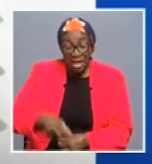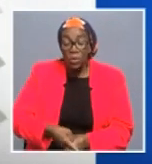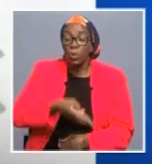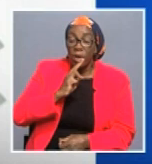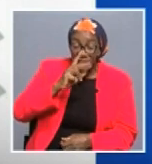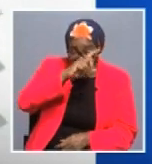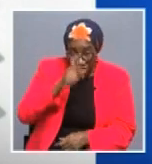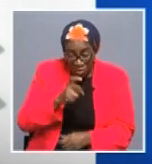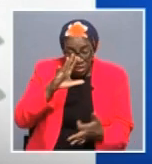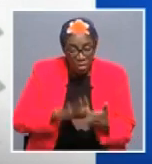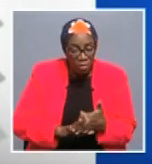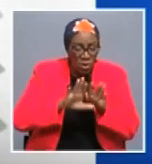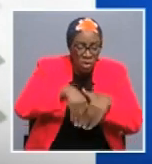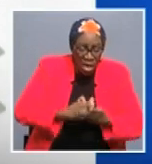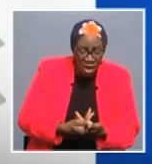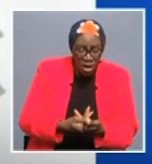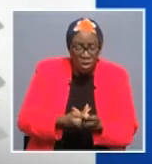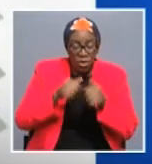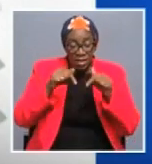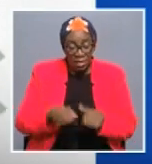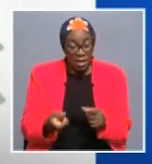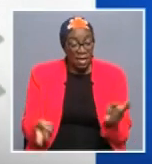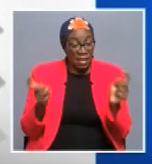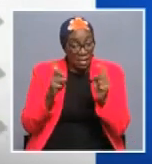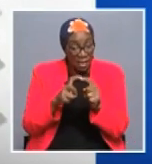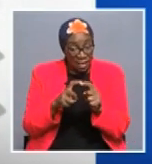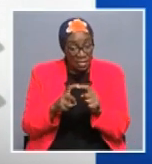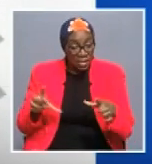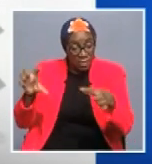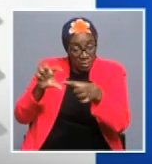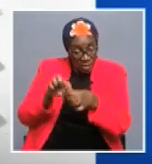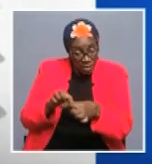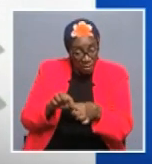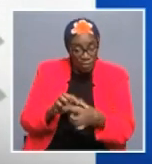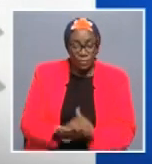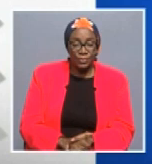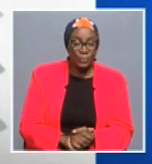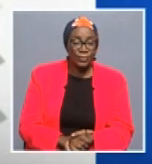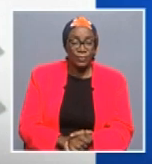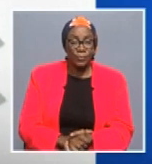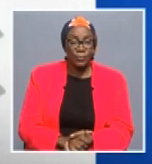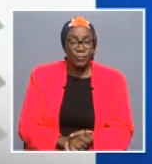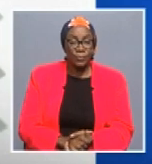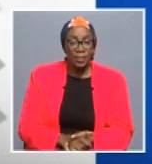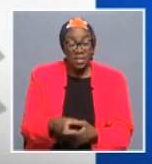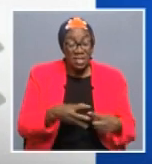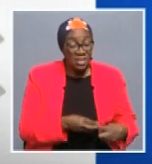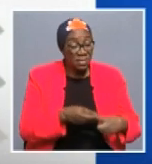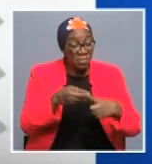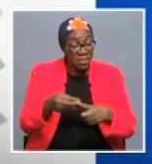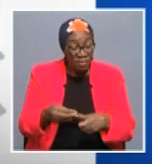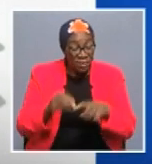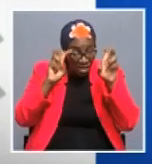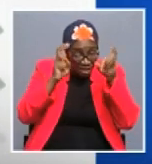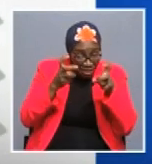this whole matter relates to this case, there's a specific article in the convention,